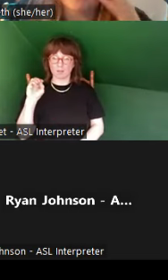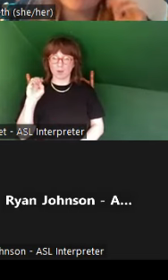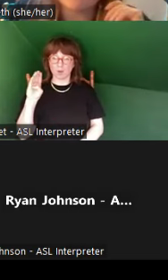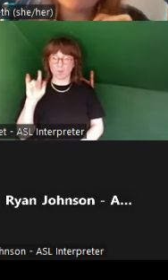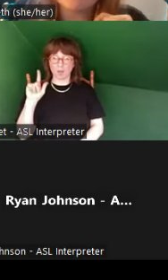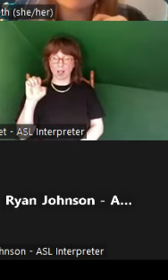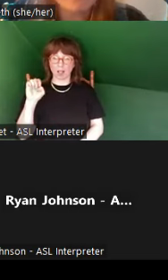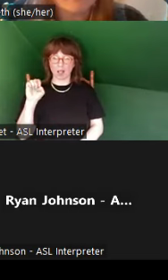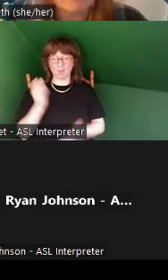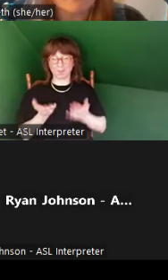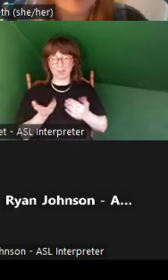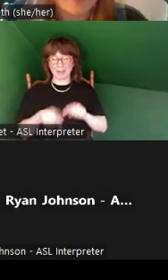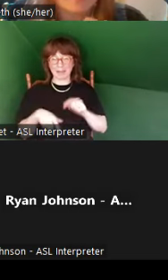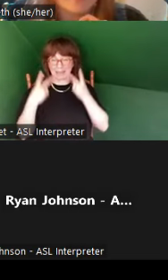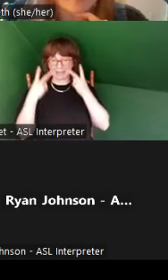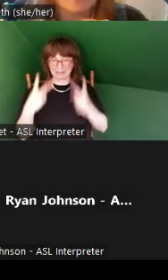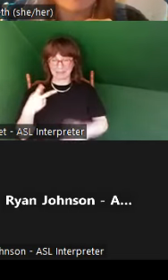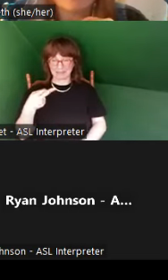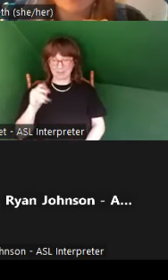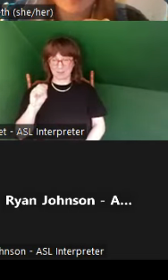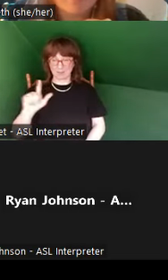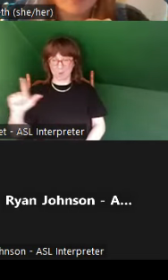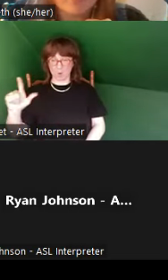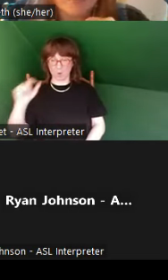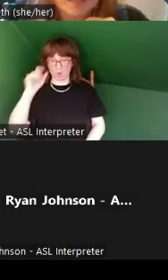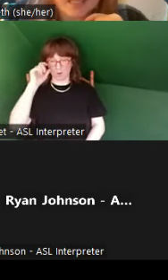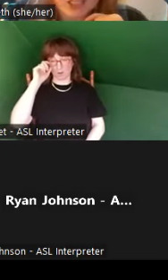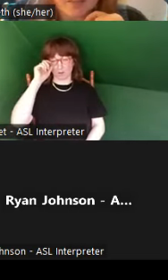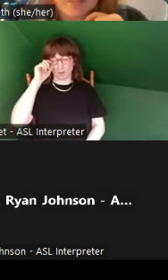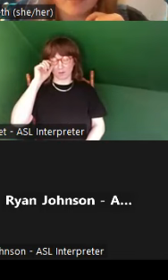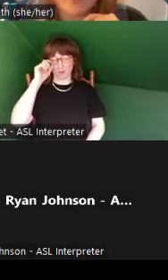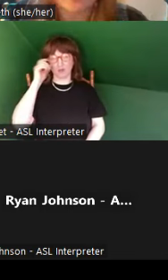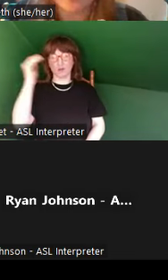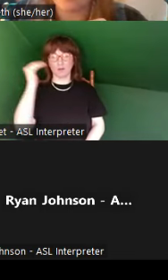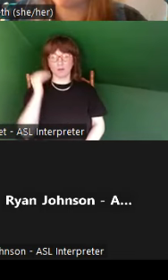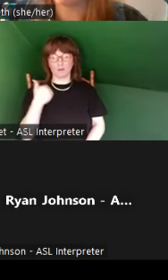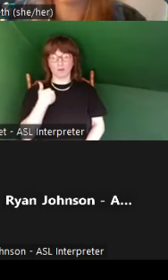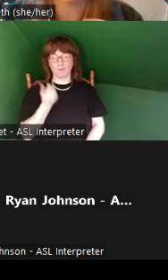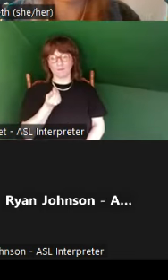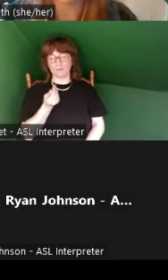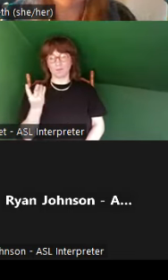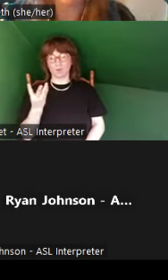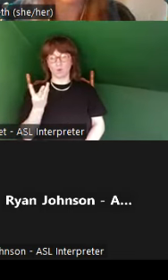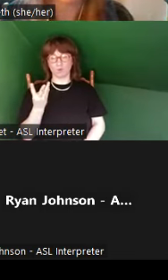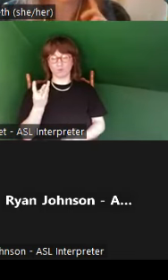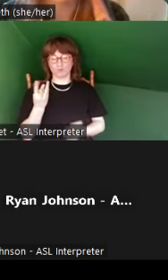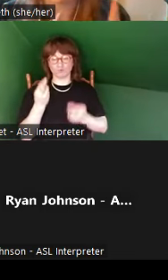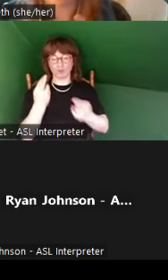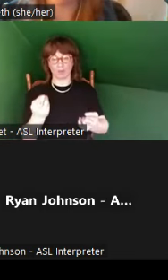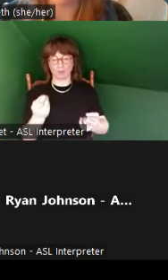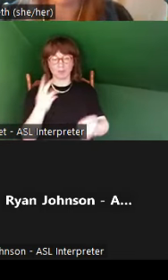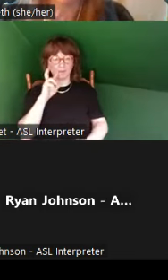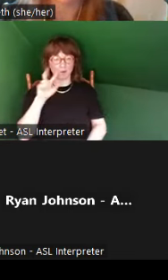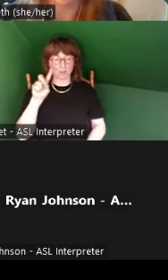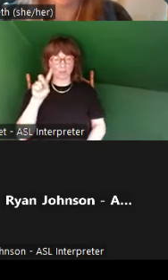Um, Moving forward, we've got a couple of recommendations for DV programs,